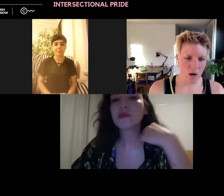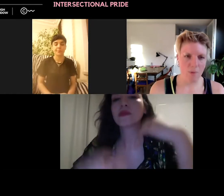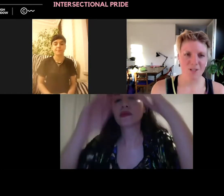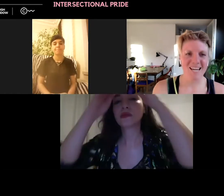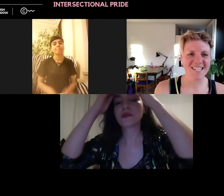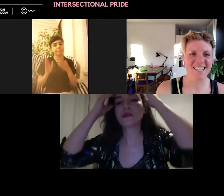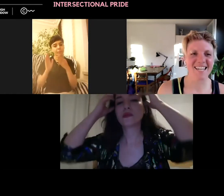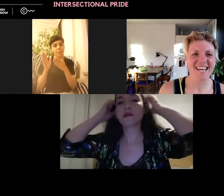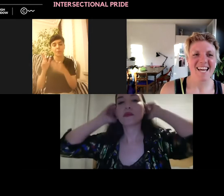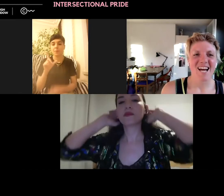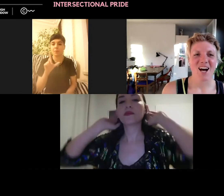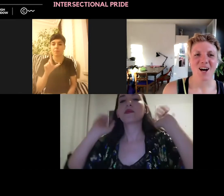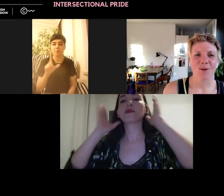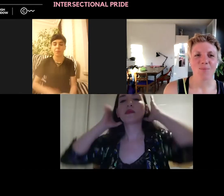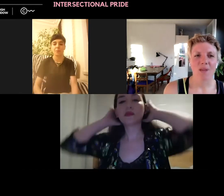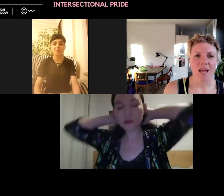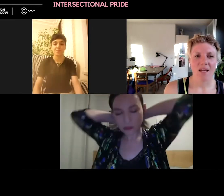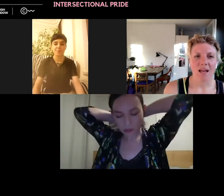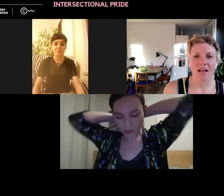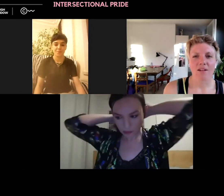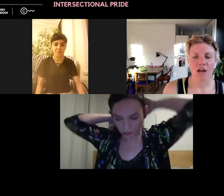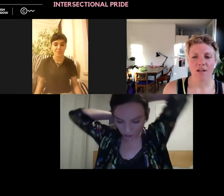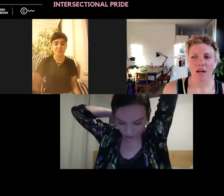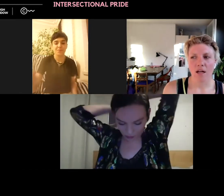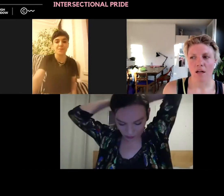Union harmonization